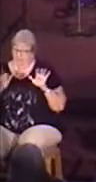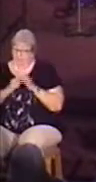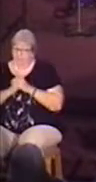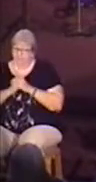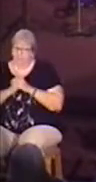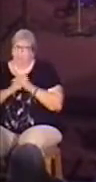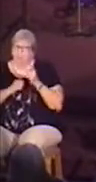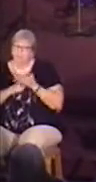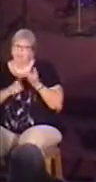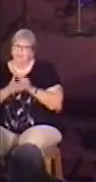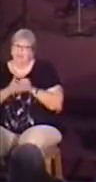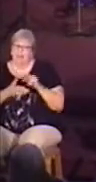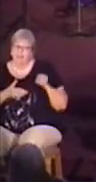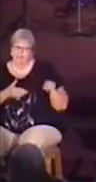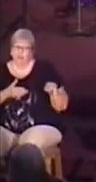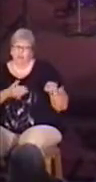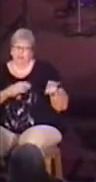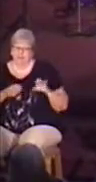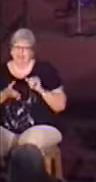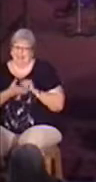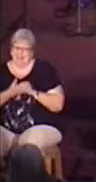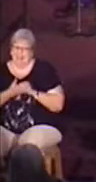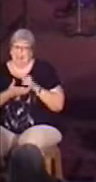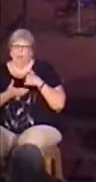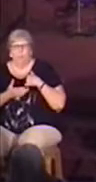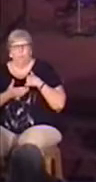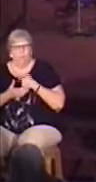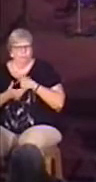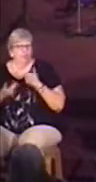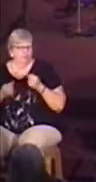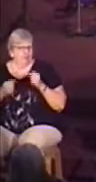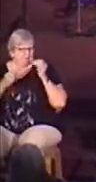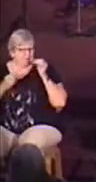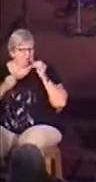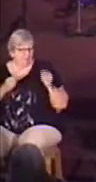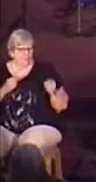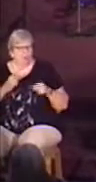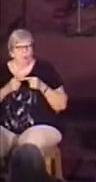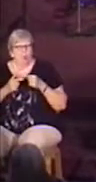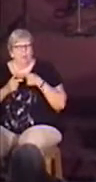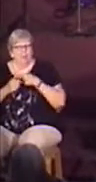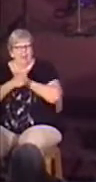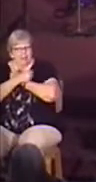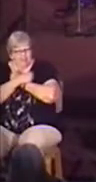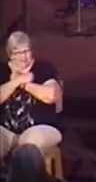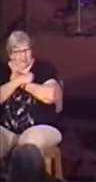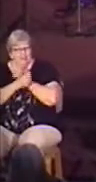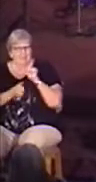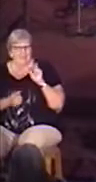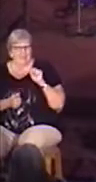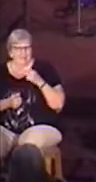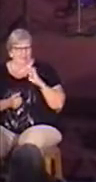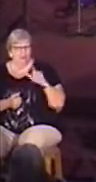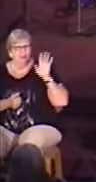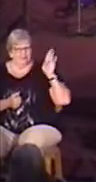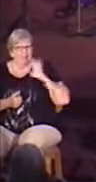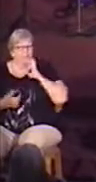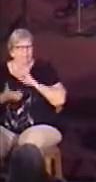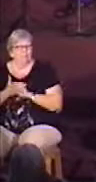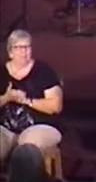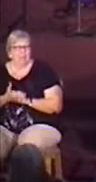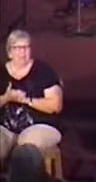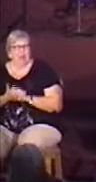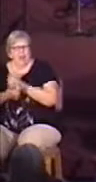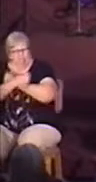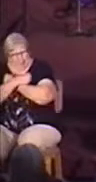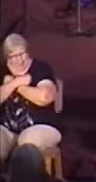know, one of the things that she does we're trying to teach her on is when I show affection to Angel, I'll walk up, Angel's my wife, I'll walk up and I'll give